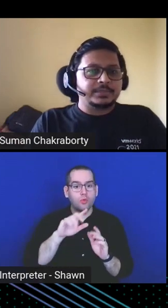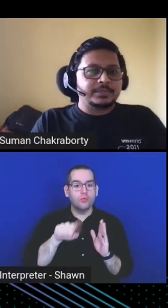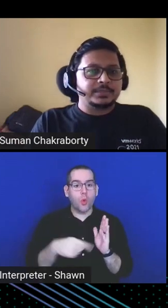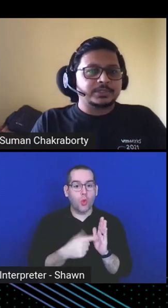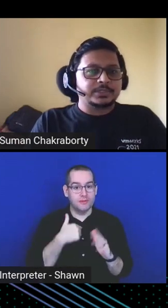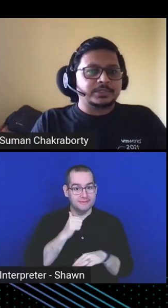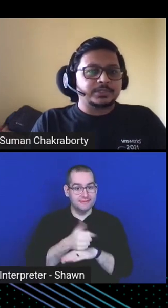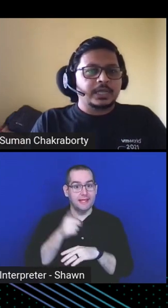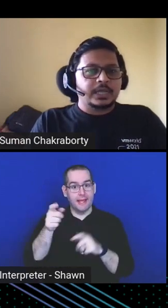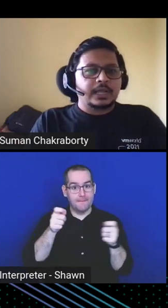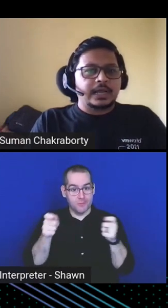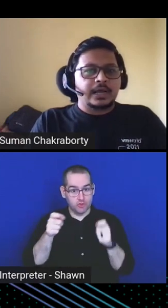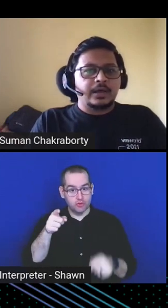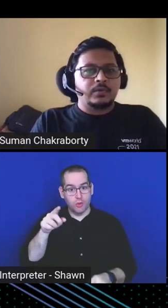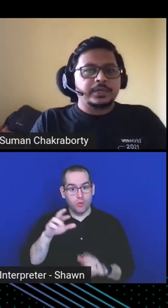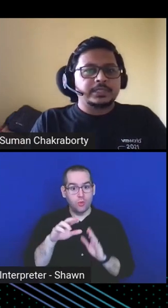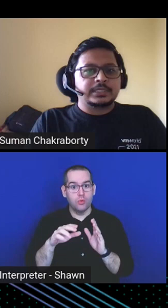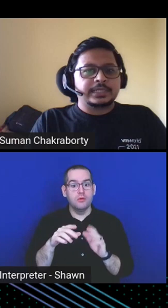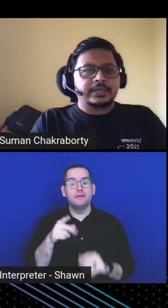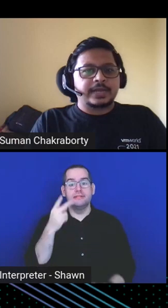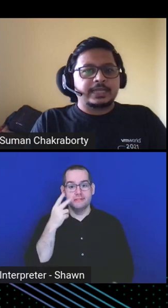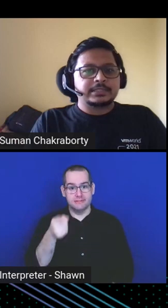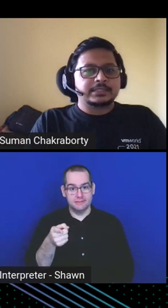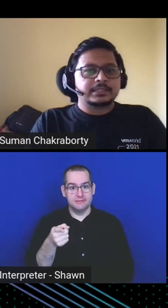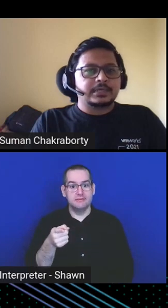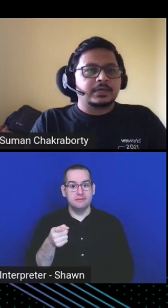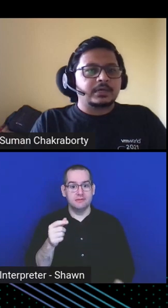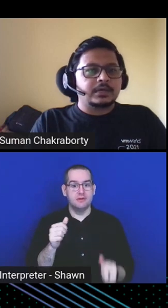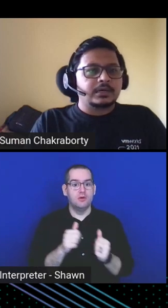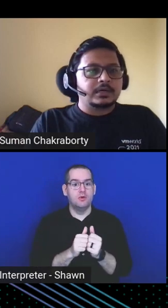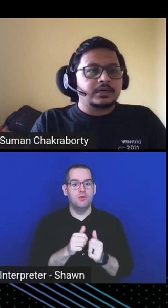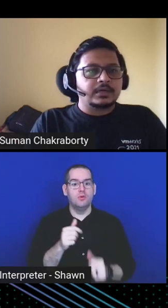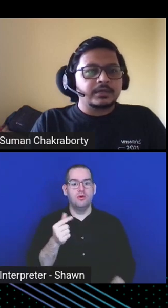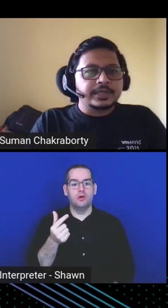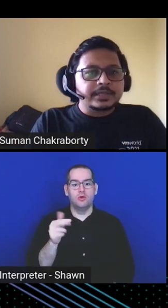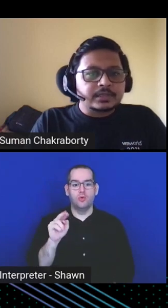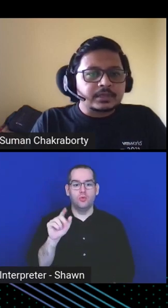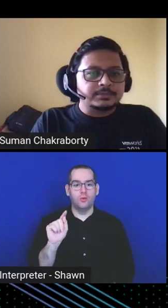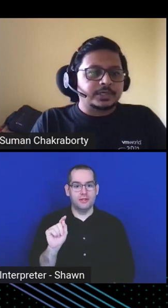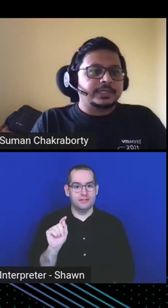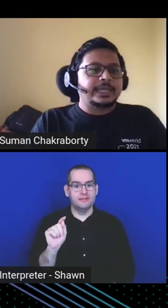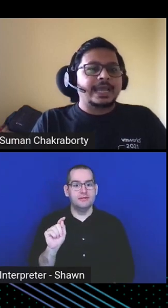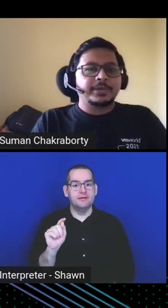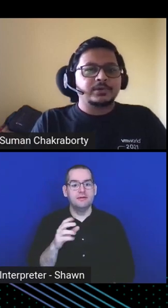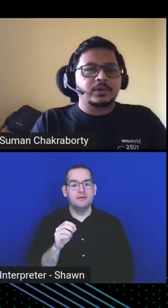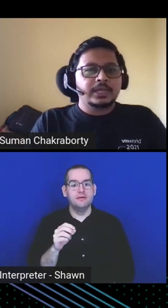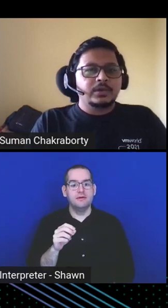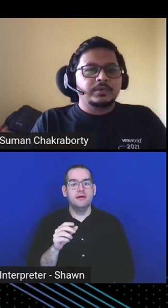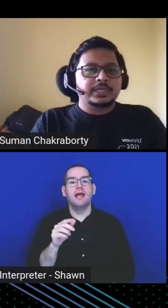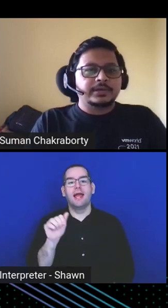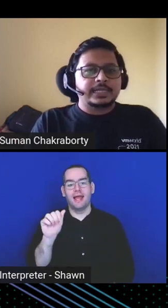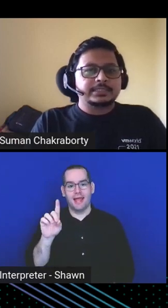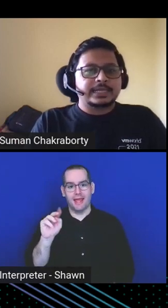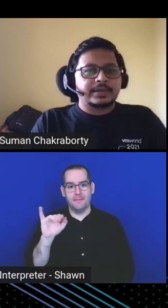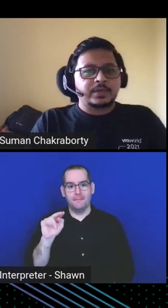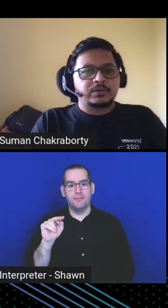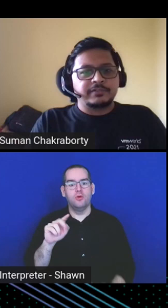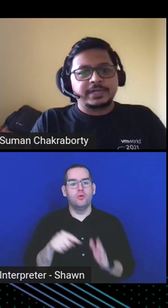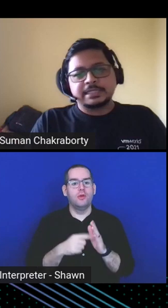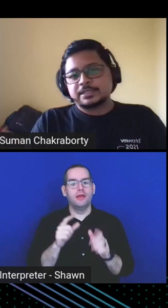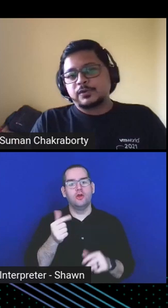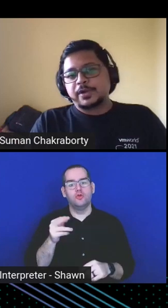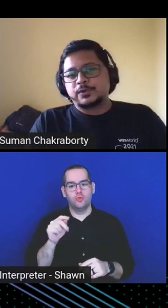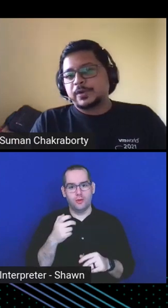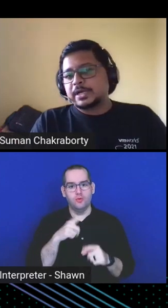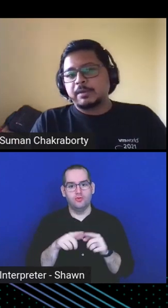the administration role with the grants. I'm sorry, the admin role with the grants that I want to